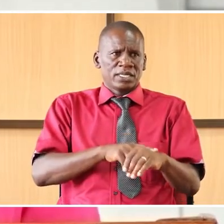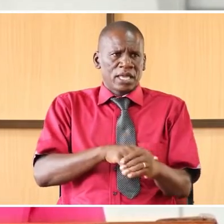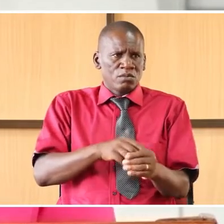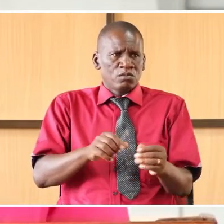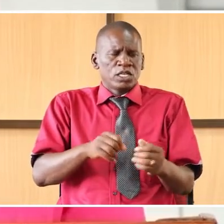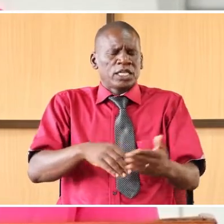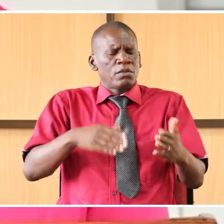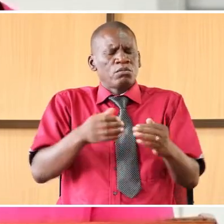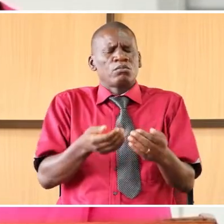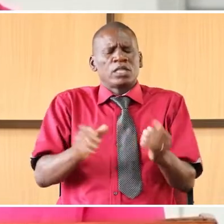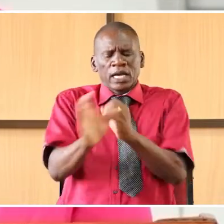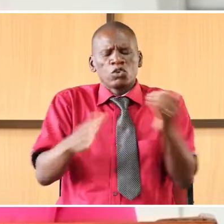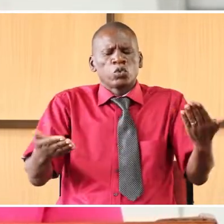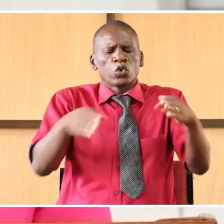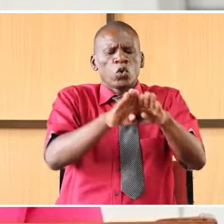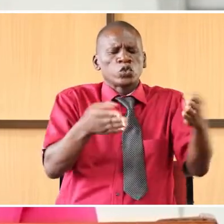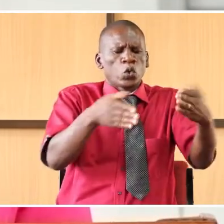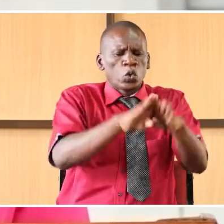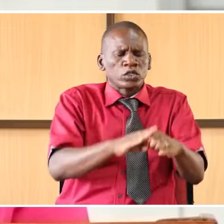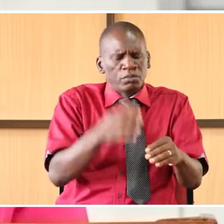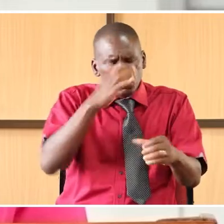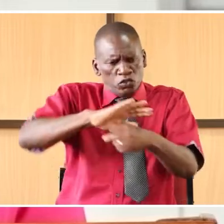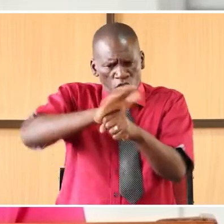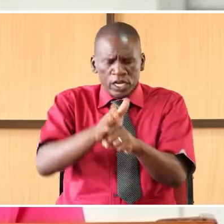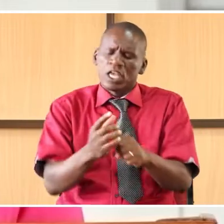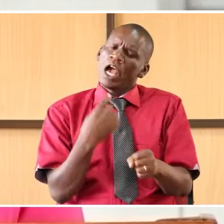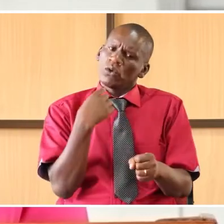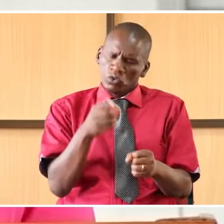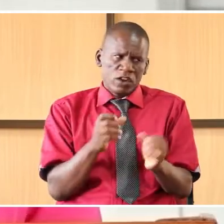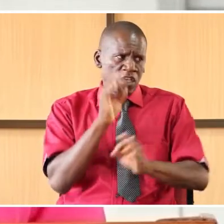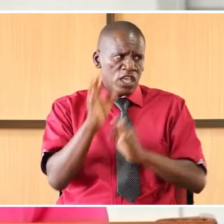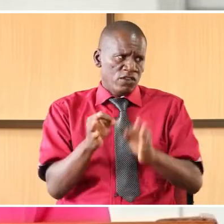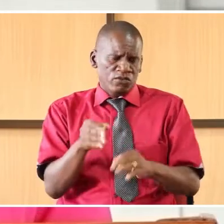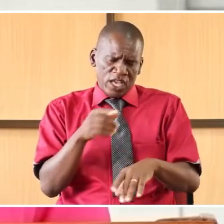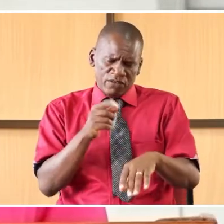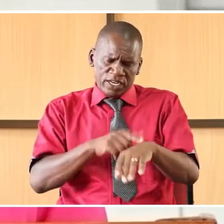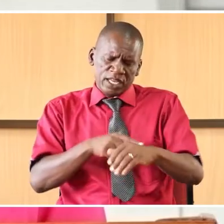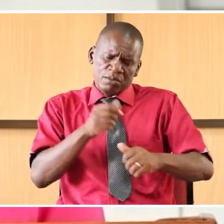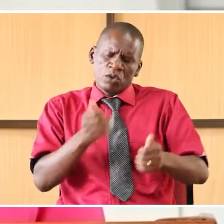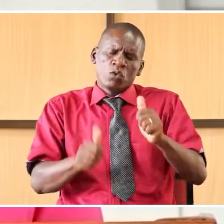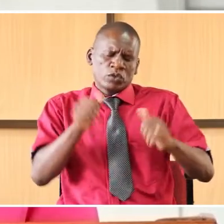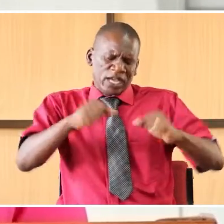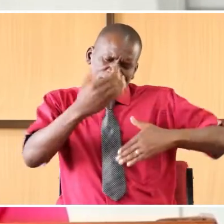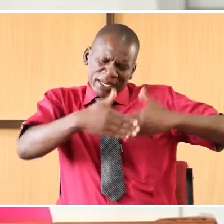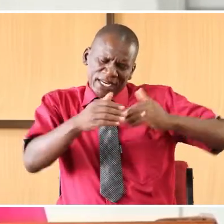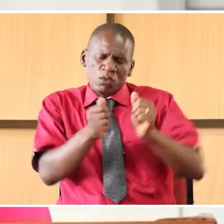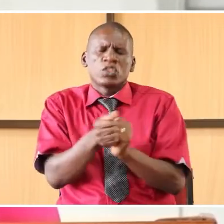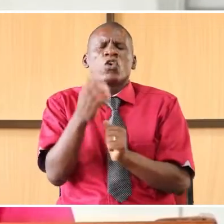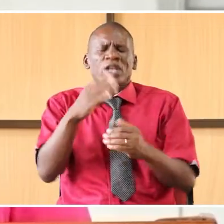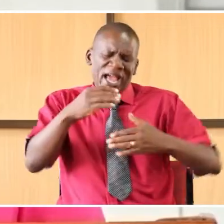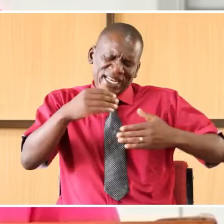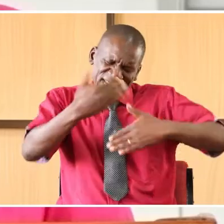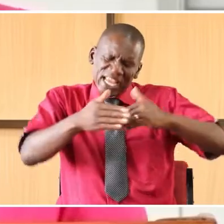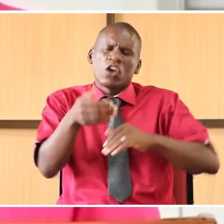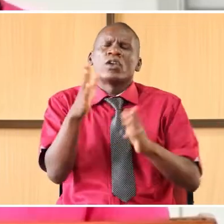the lockdown was announced, I said, if there was a time that we can be close to God and call